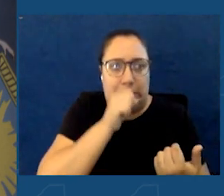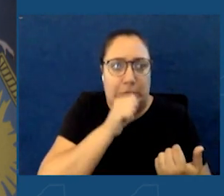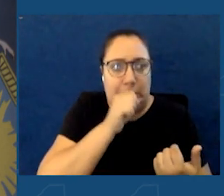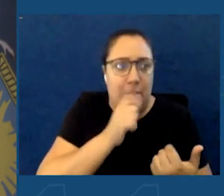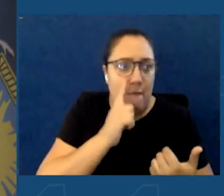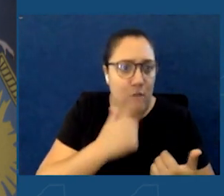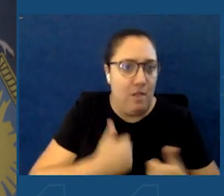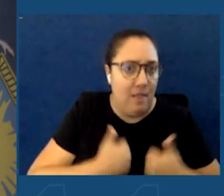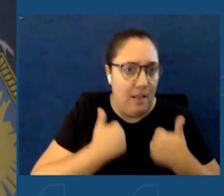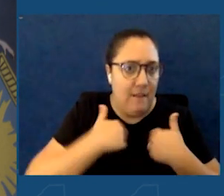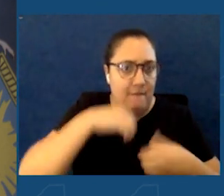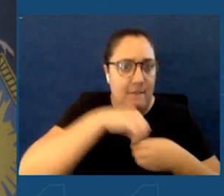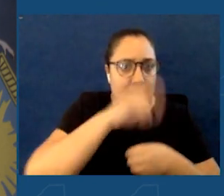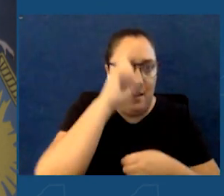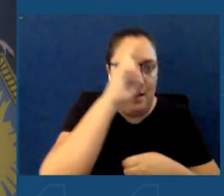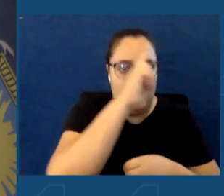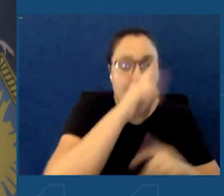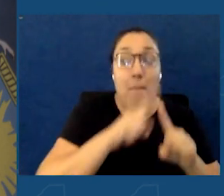streets.